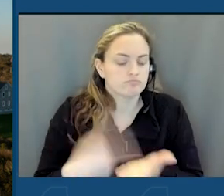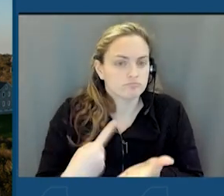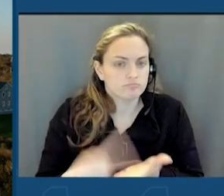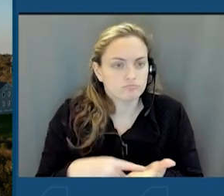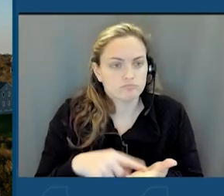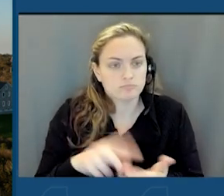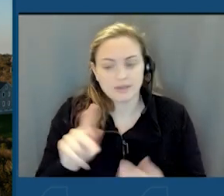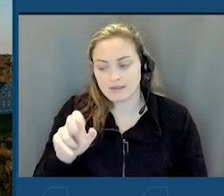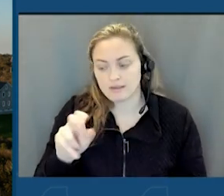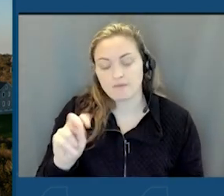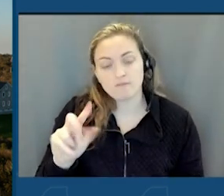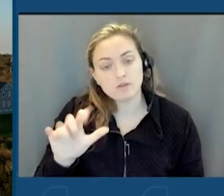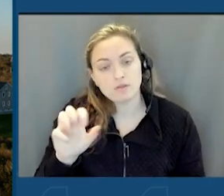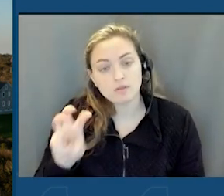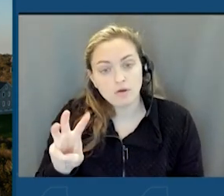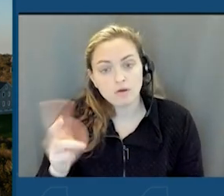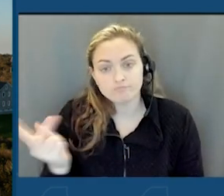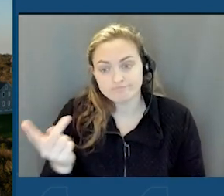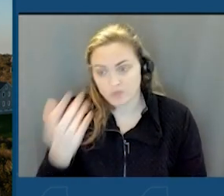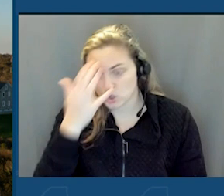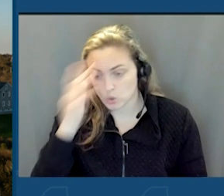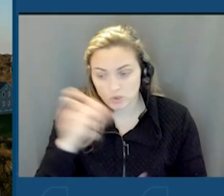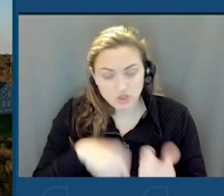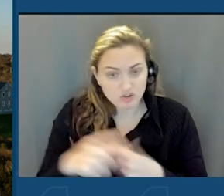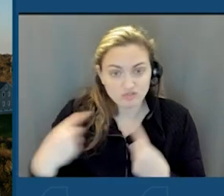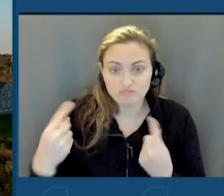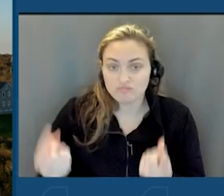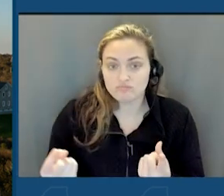here. Kevin and I knew each other